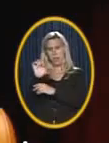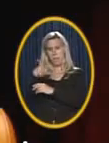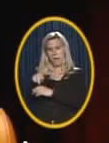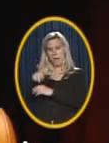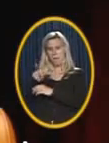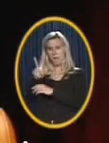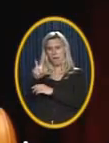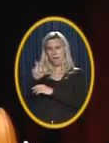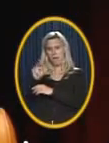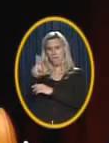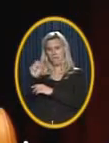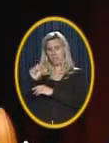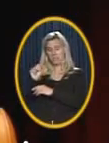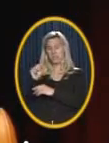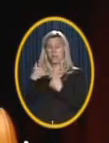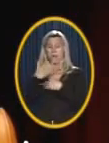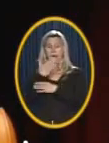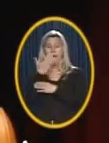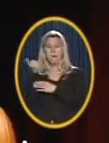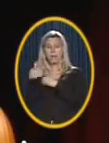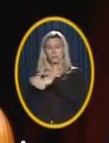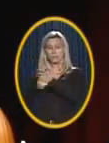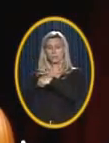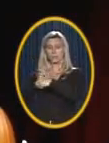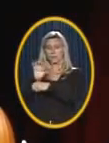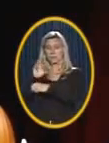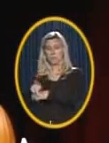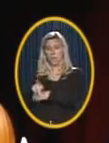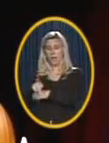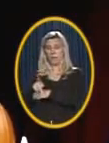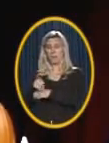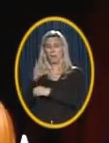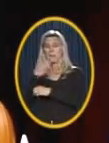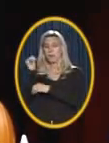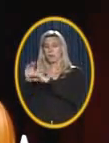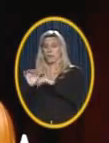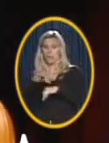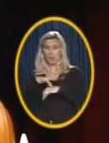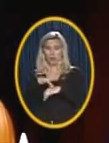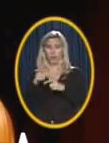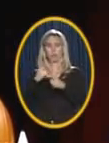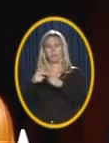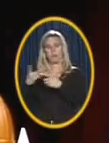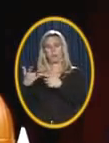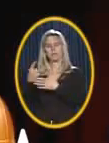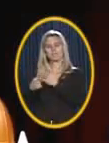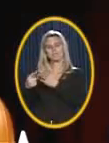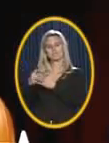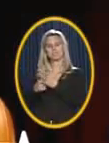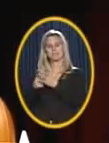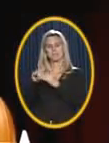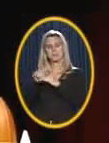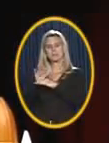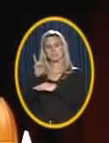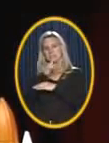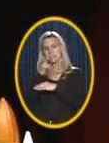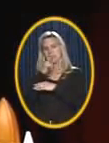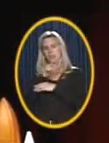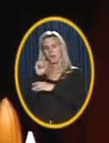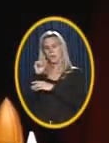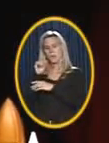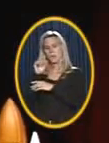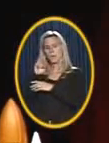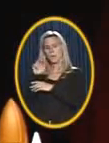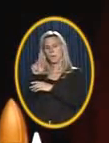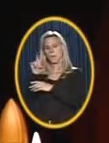Venus. Actually, we ended up with a better surface map of Venus for a while than we had of Earth, but then we corrected that by flying a synthetic aperture radar on board the shuttle